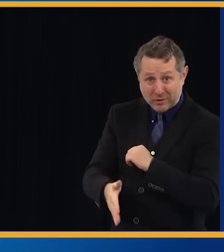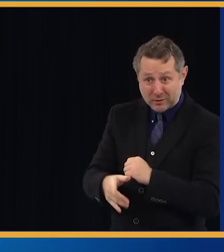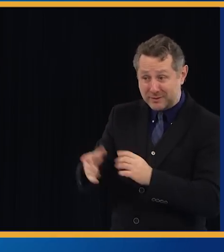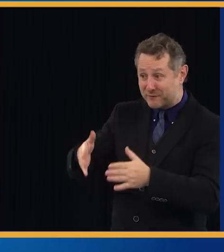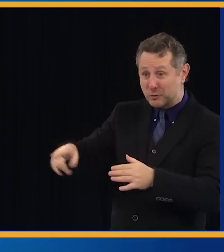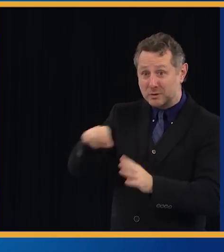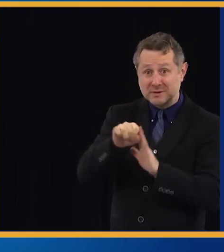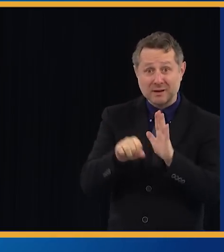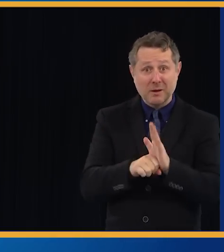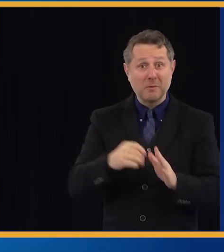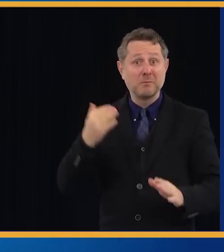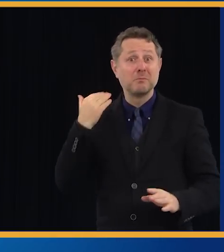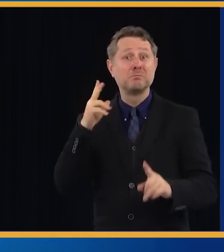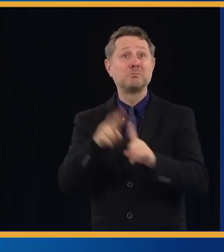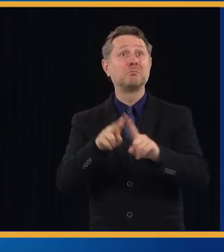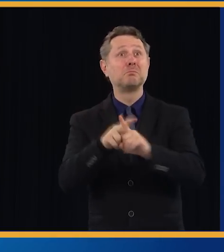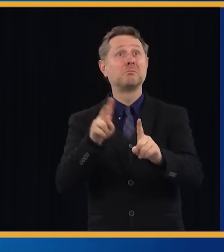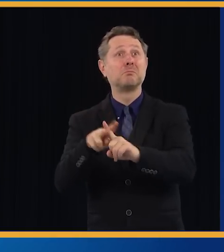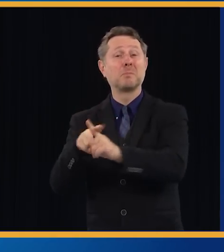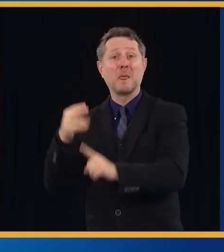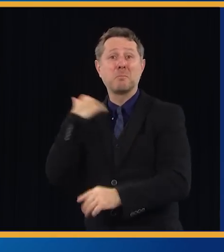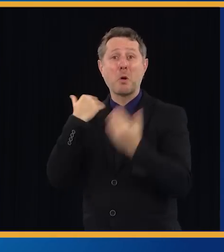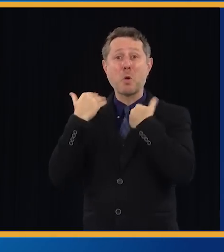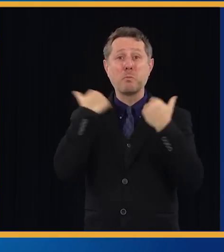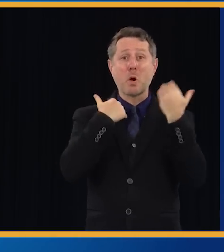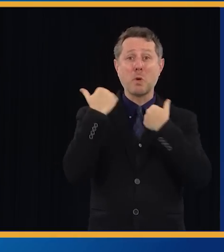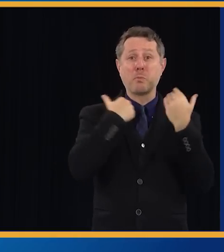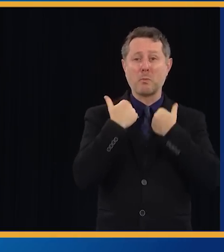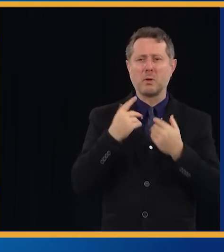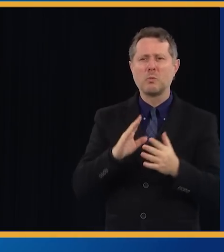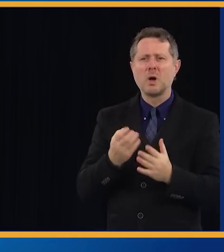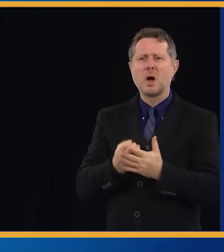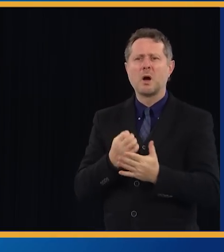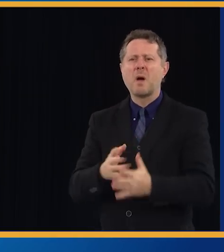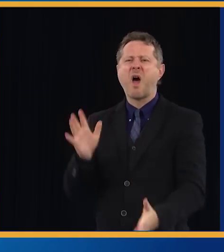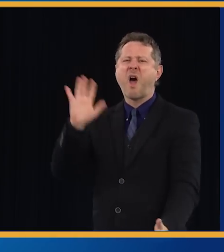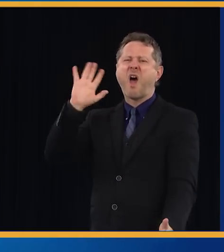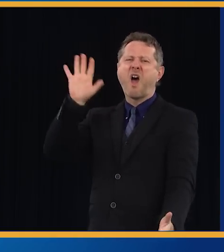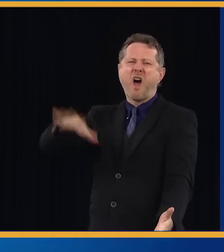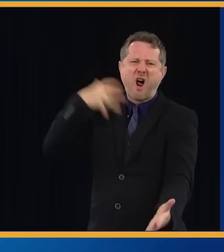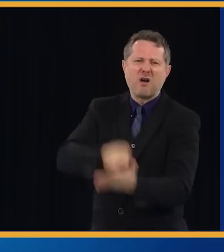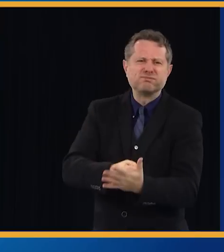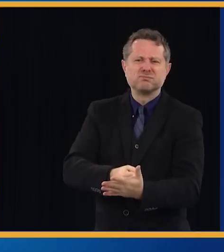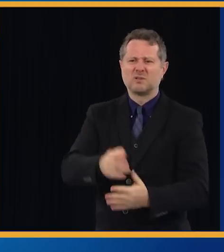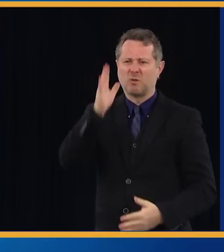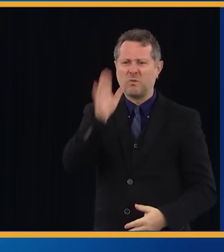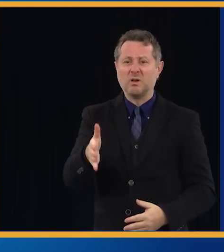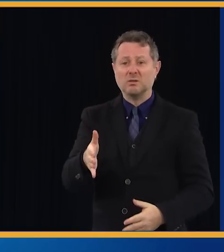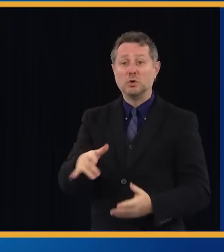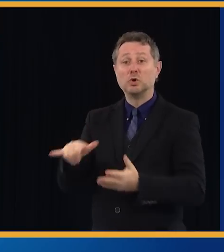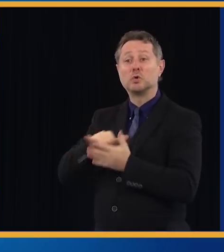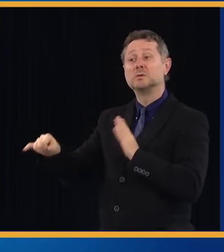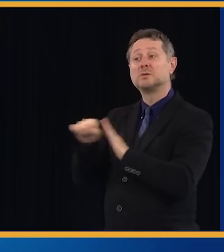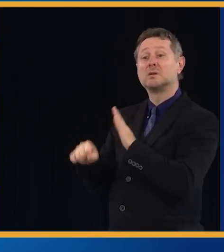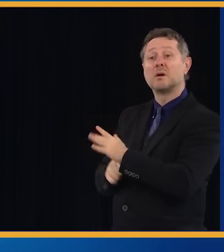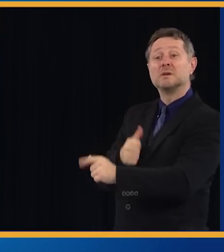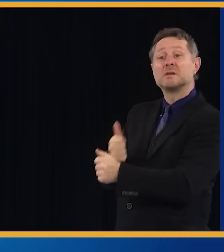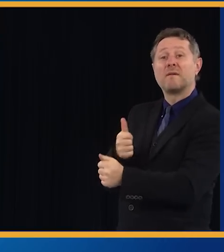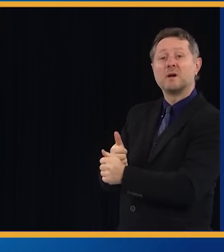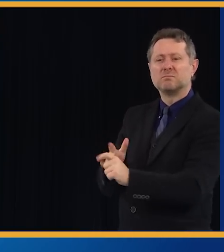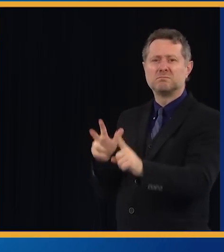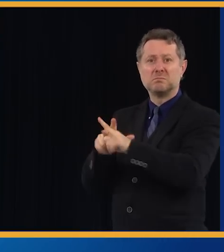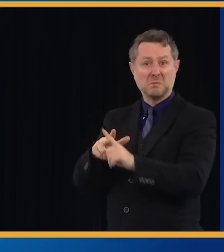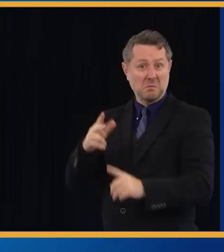through the cellar? Let New York State declare bankruptcy. Let Michigan declare bankruptcy. Let Illinois